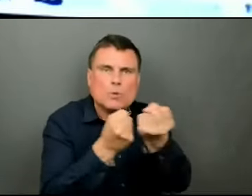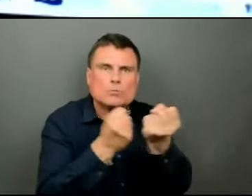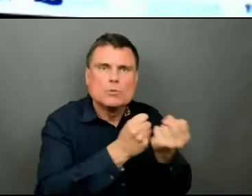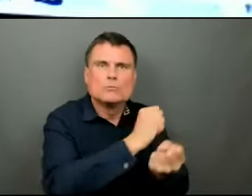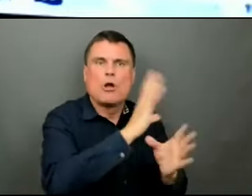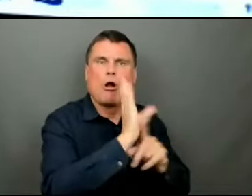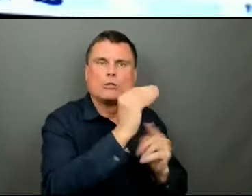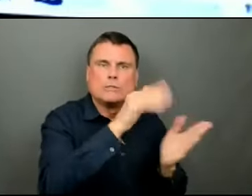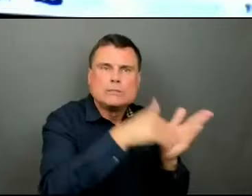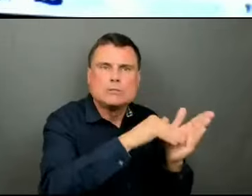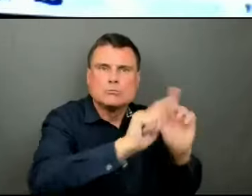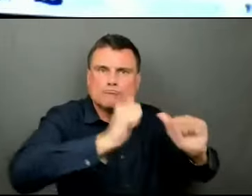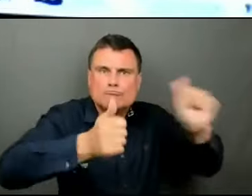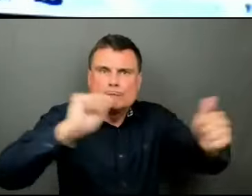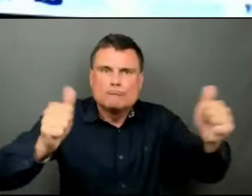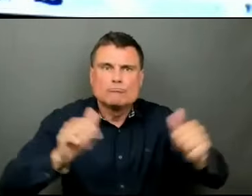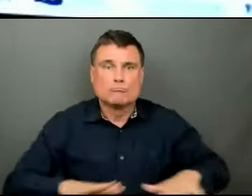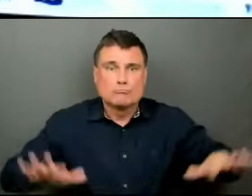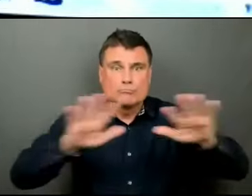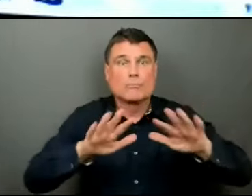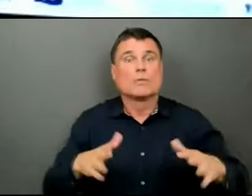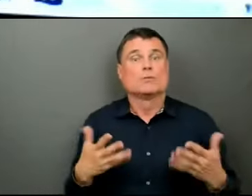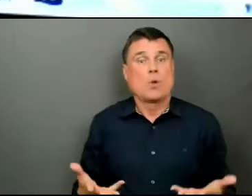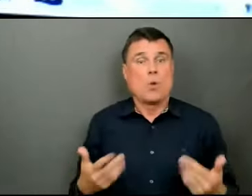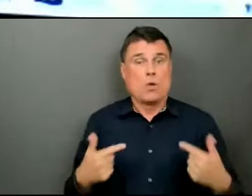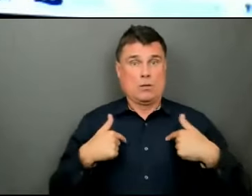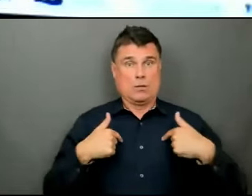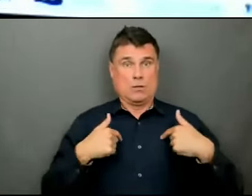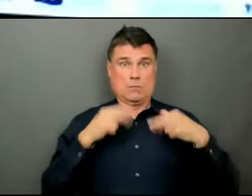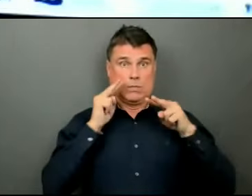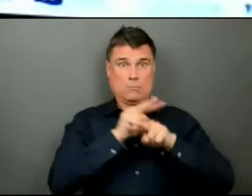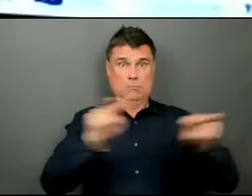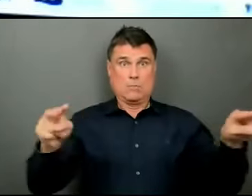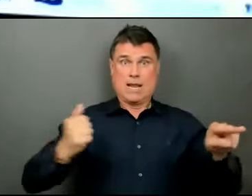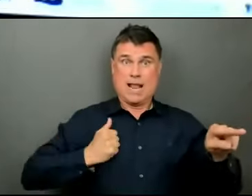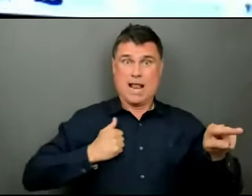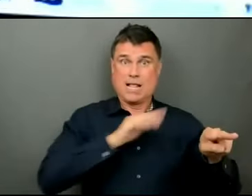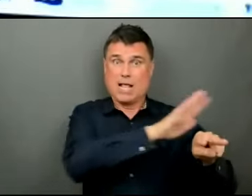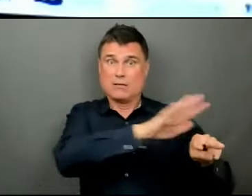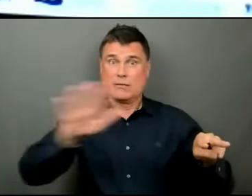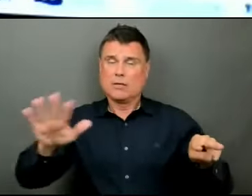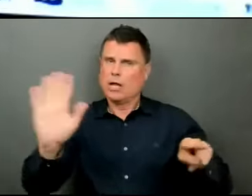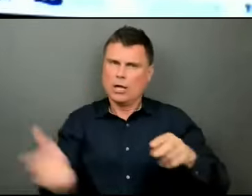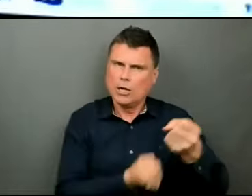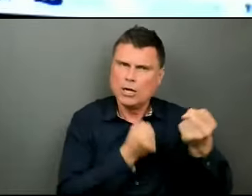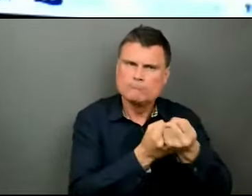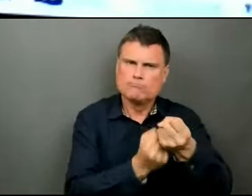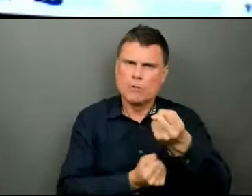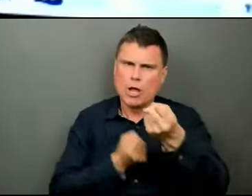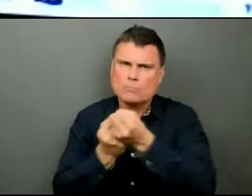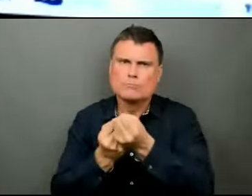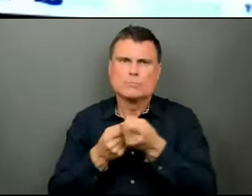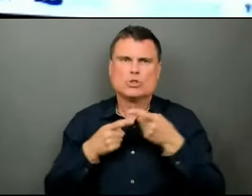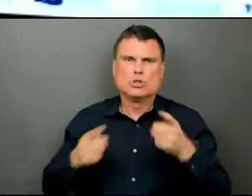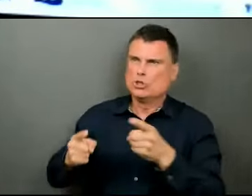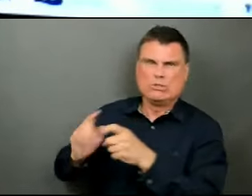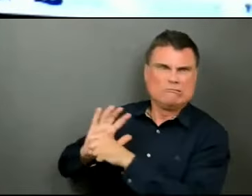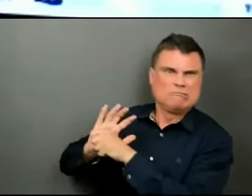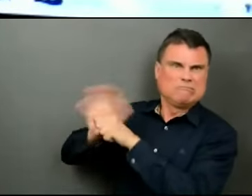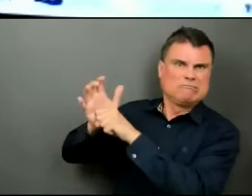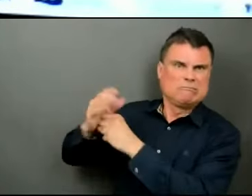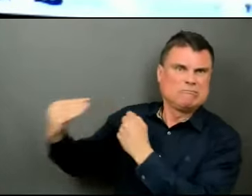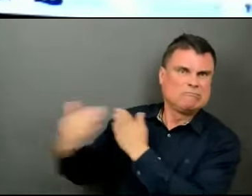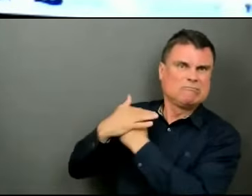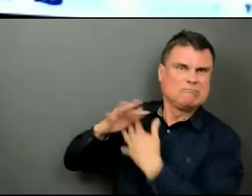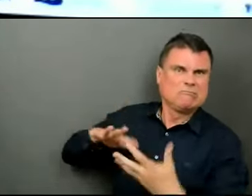that Canadians come together at times of crisis, and that's true in British Columbia, that's true in the greater